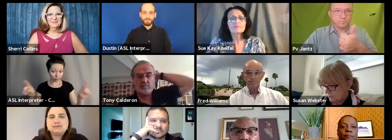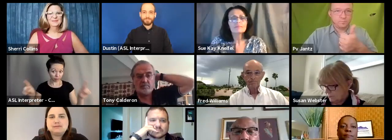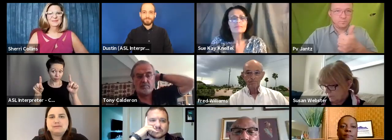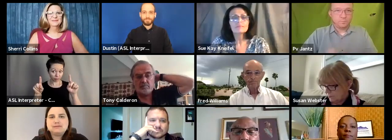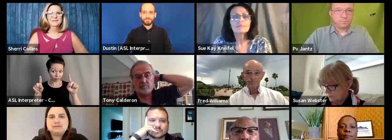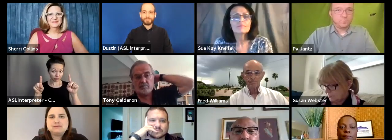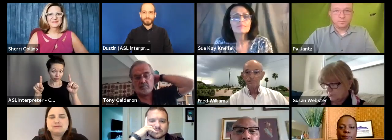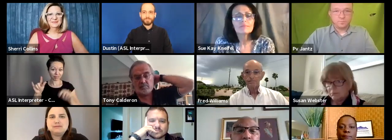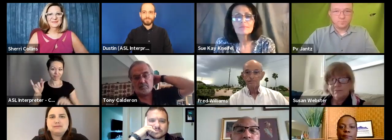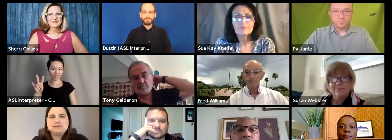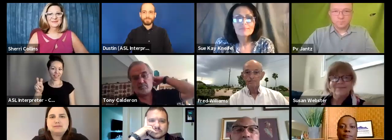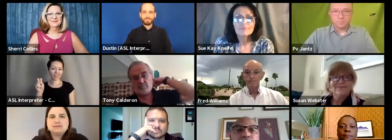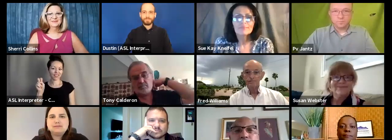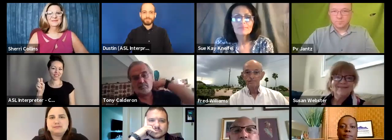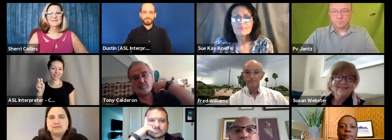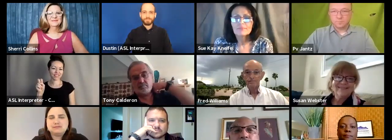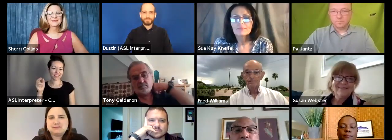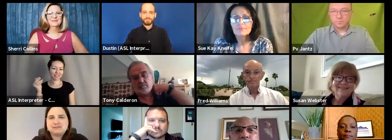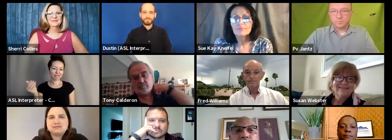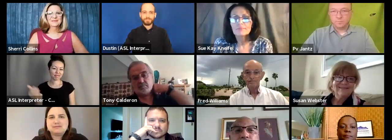We're live.